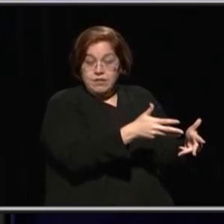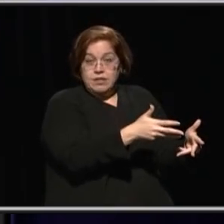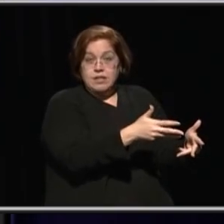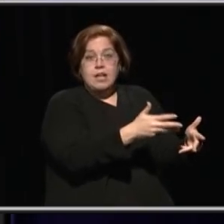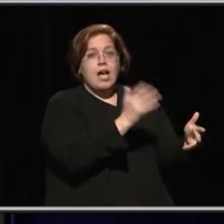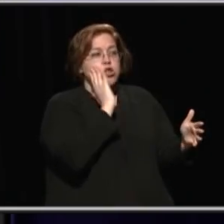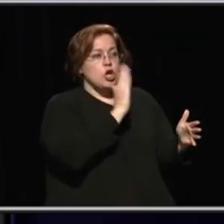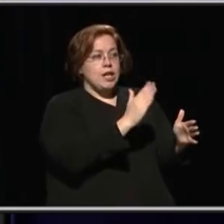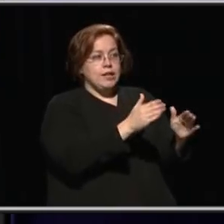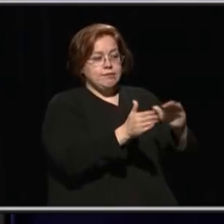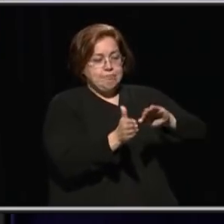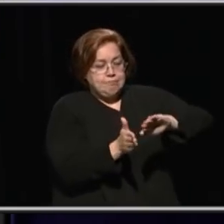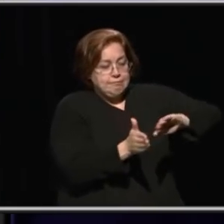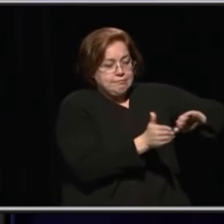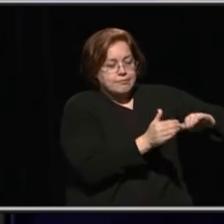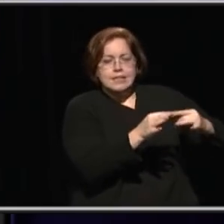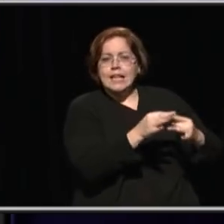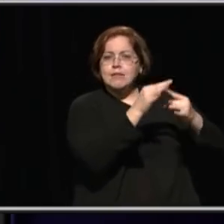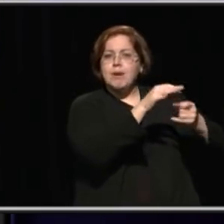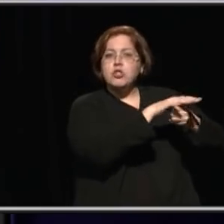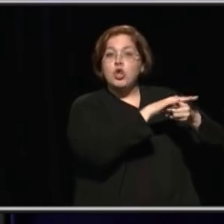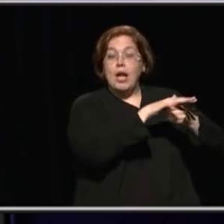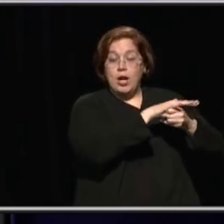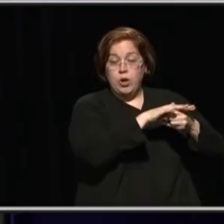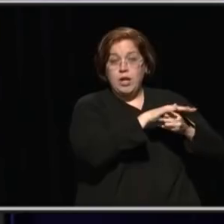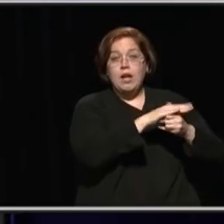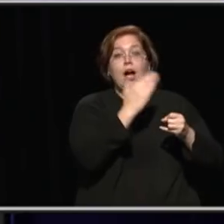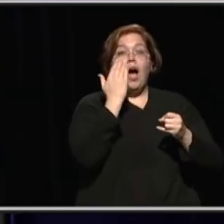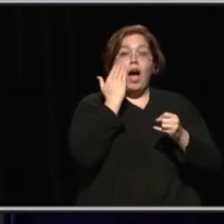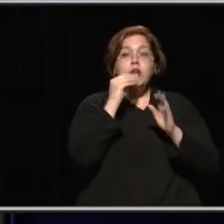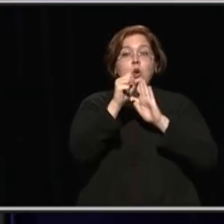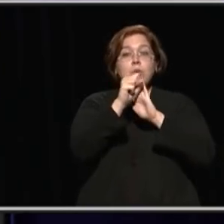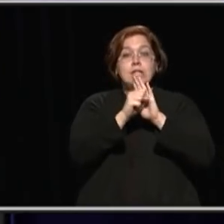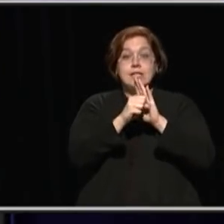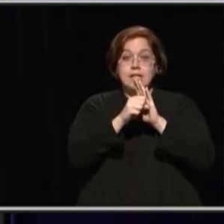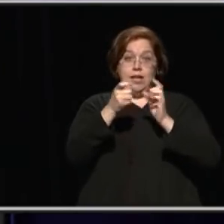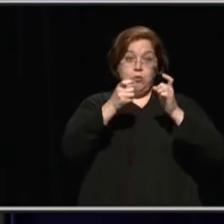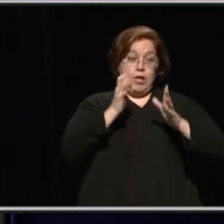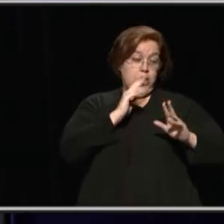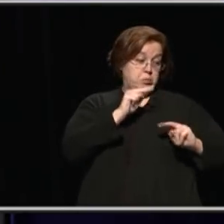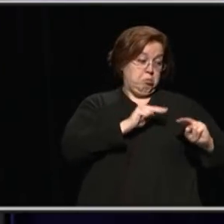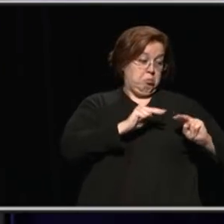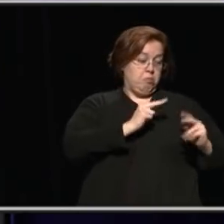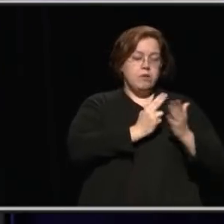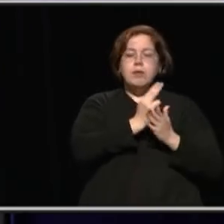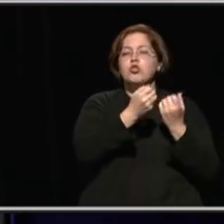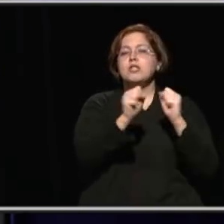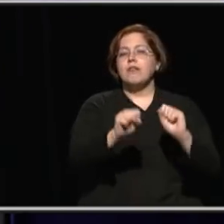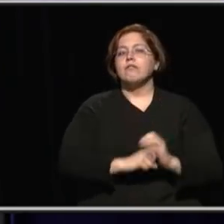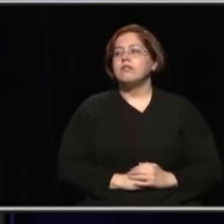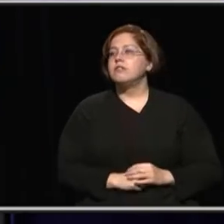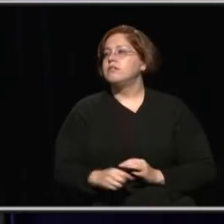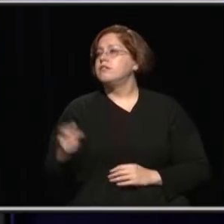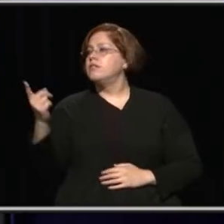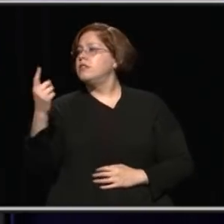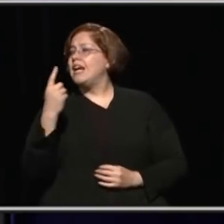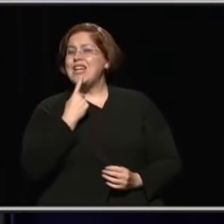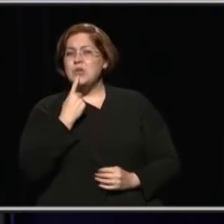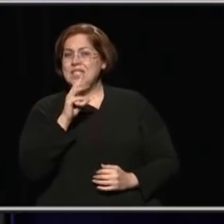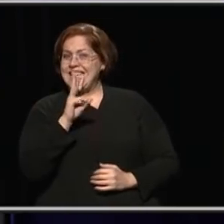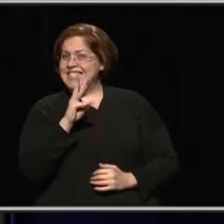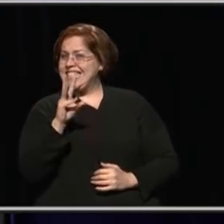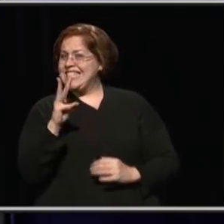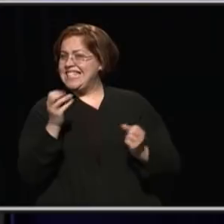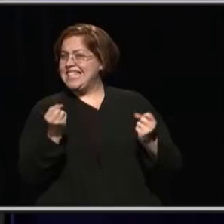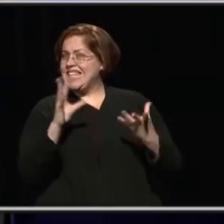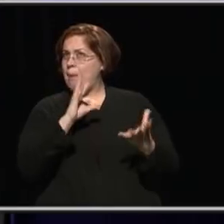setting aside a special area that I know state regulators will be looking at to make sure that it's safe. When we say 66, how many